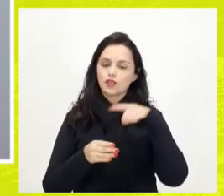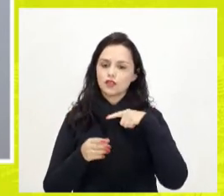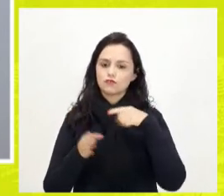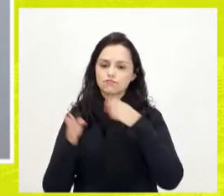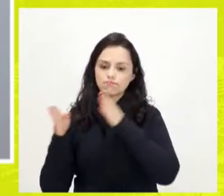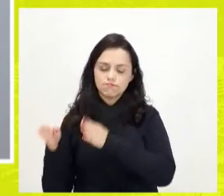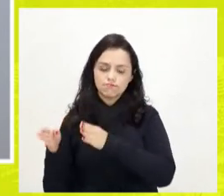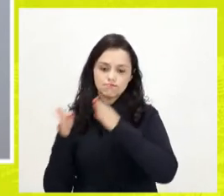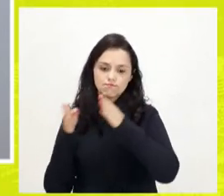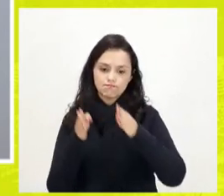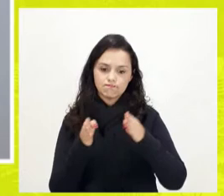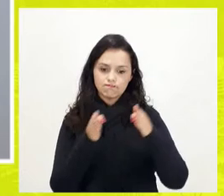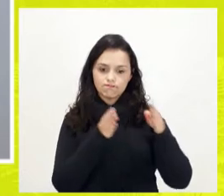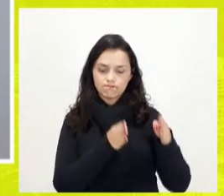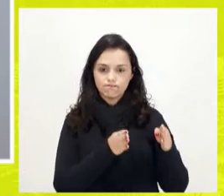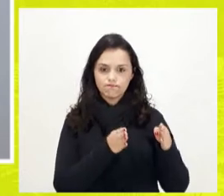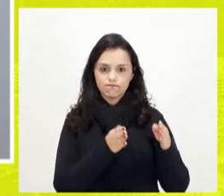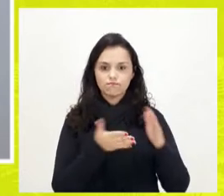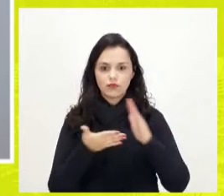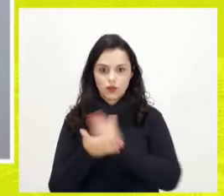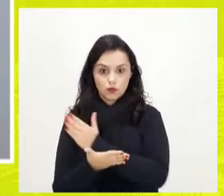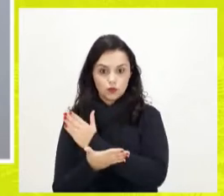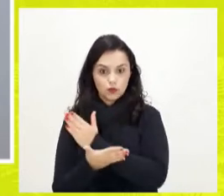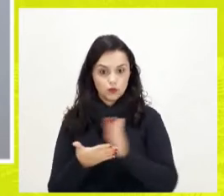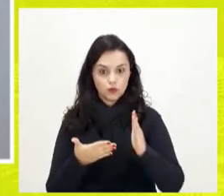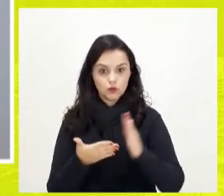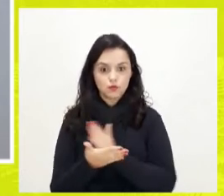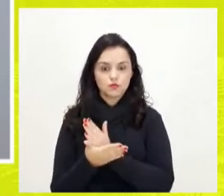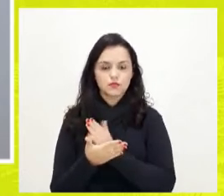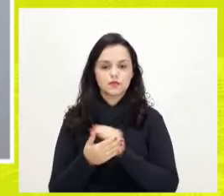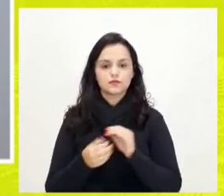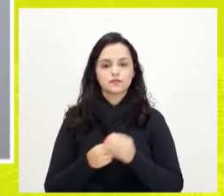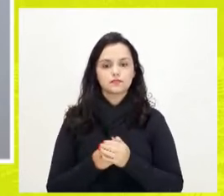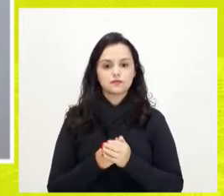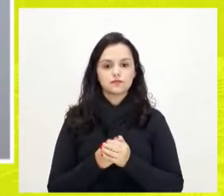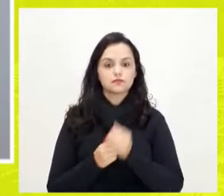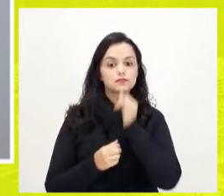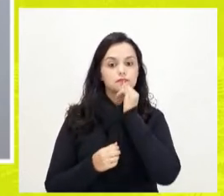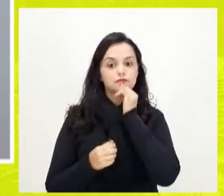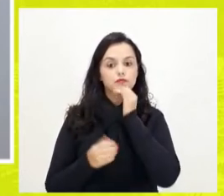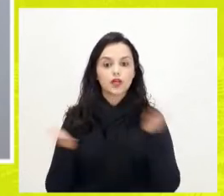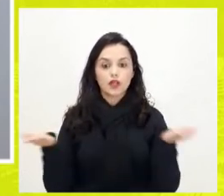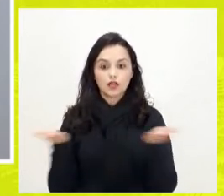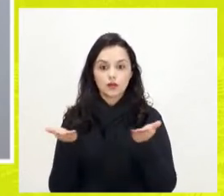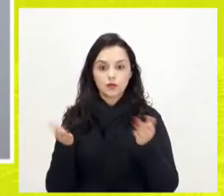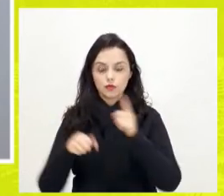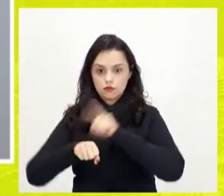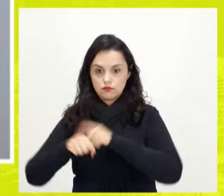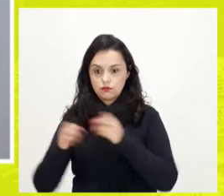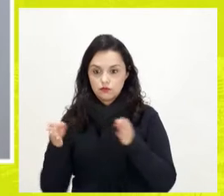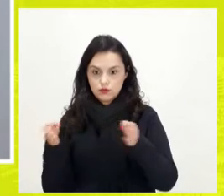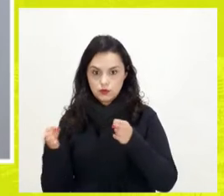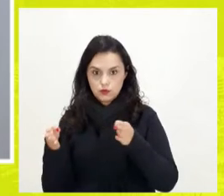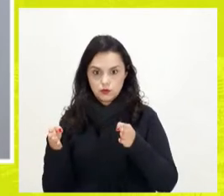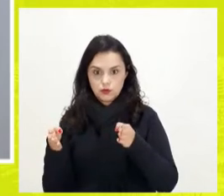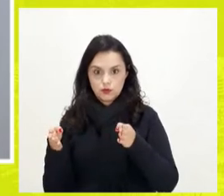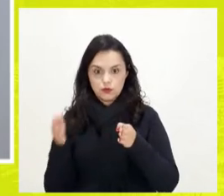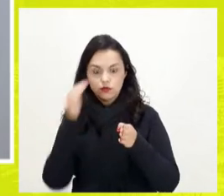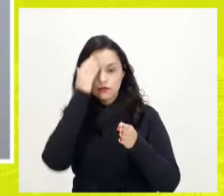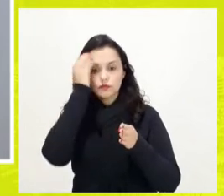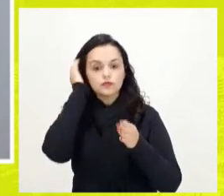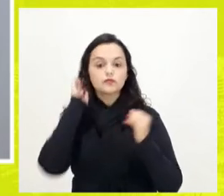the elections or during the elections uh time now for example we're facing